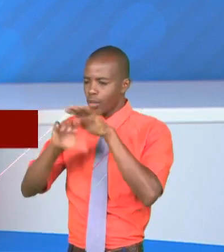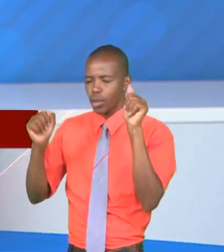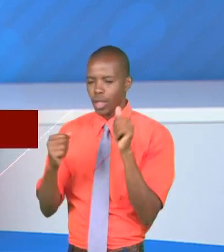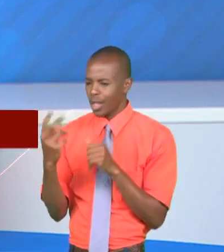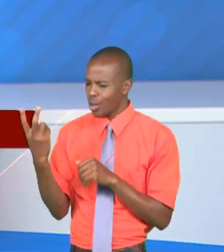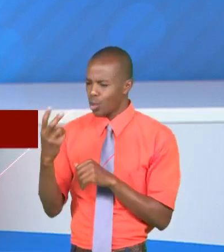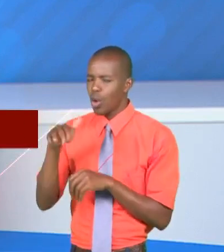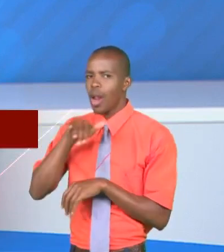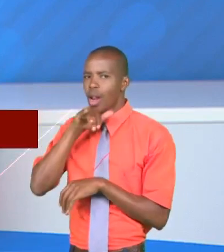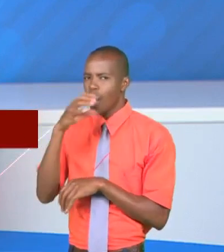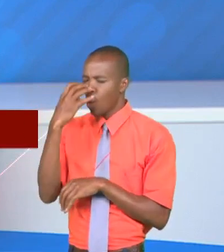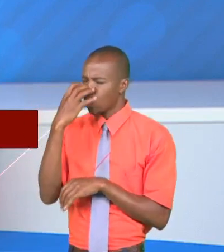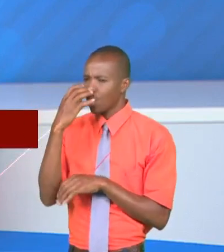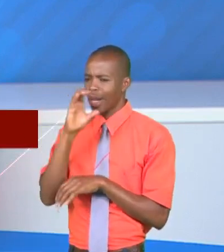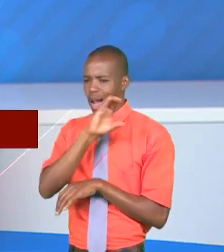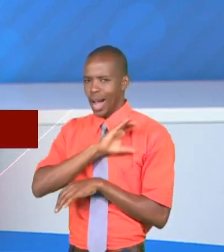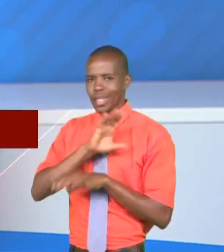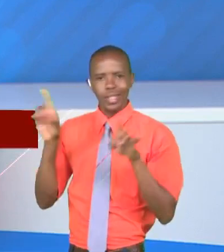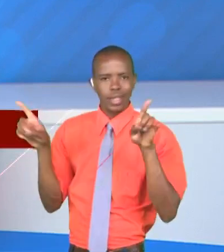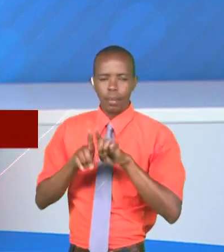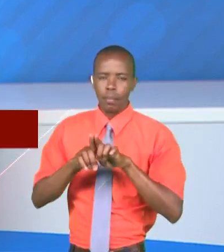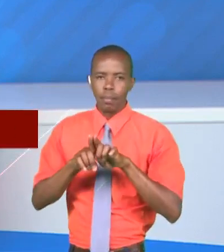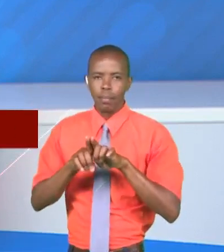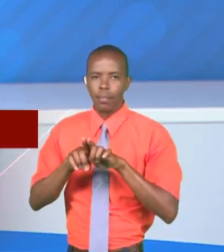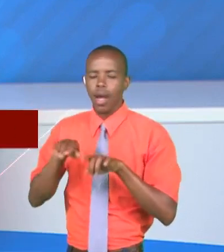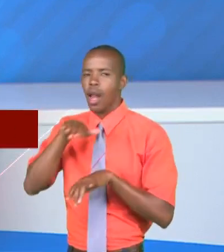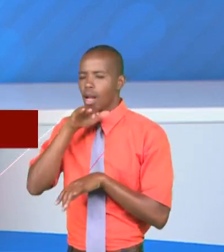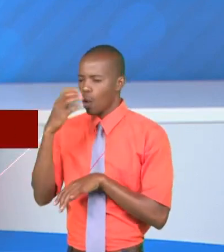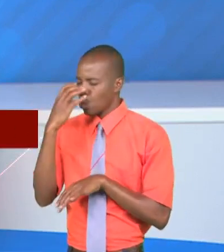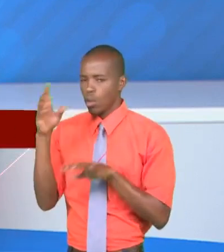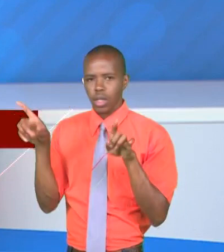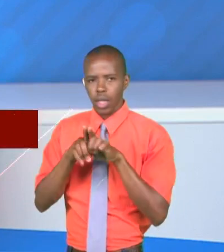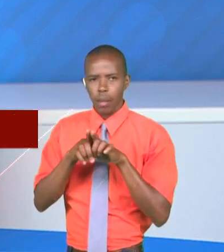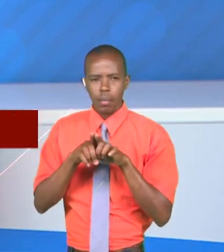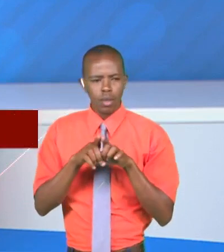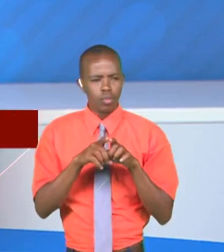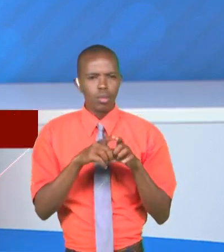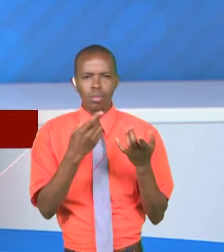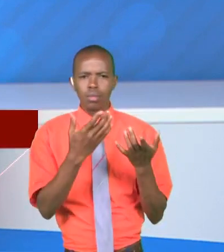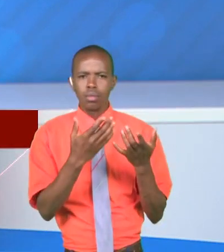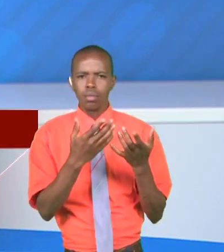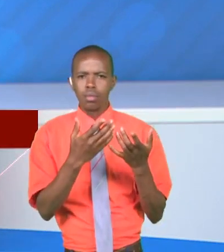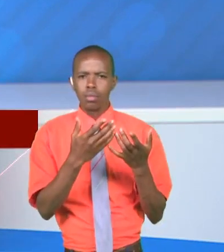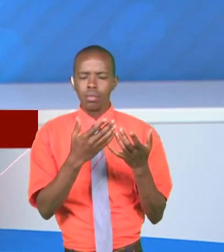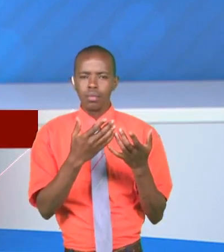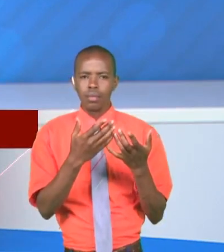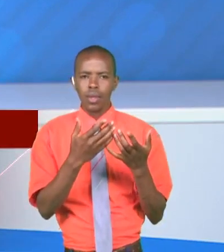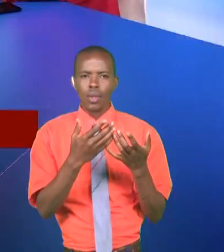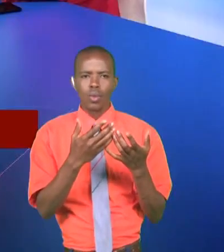characters are almost the same. Raila and Ruto, they're almost the same. You're trashing the idea of a Raila